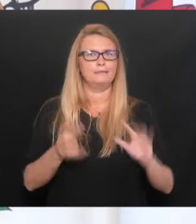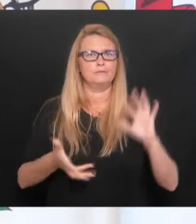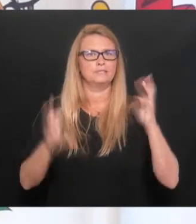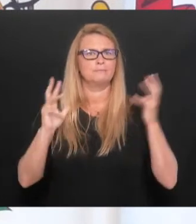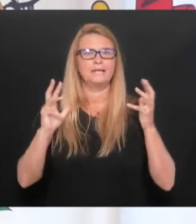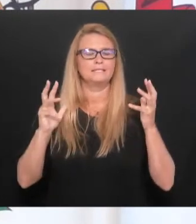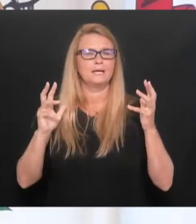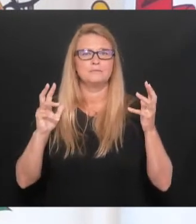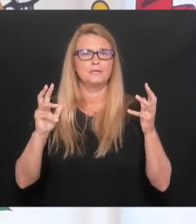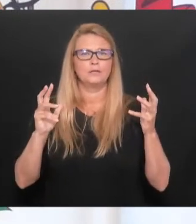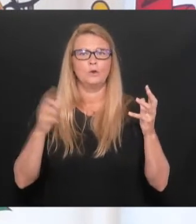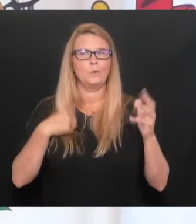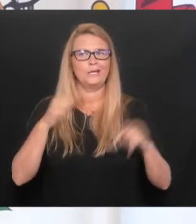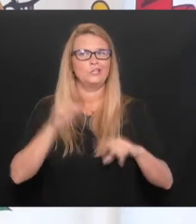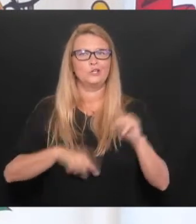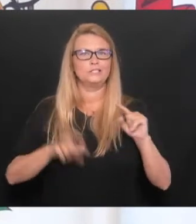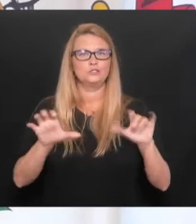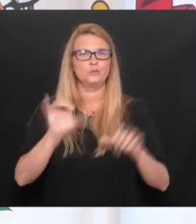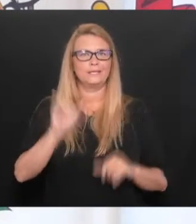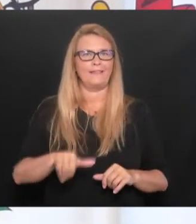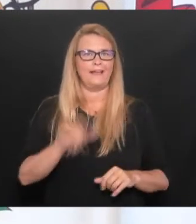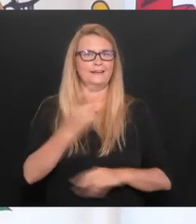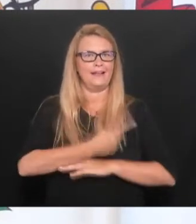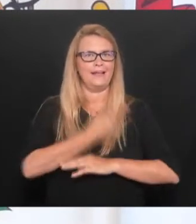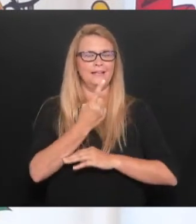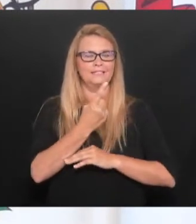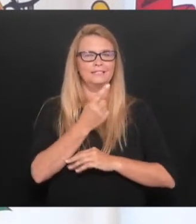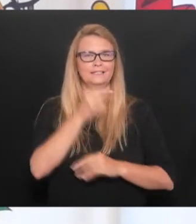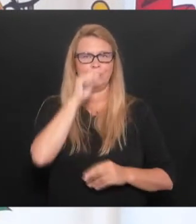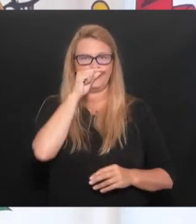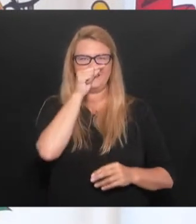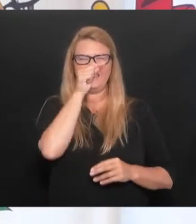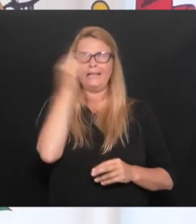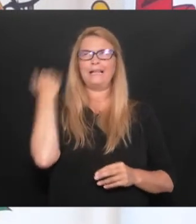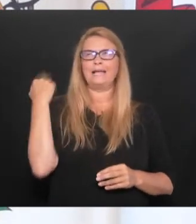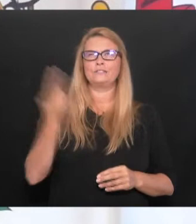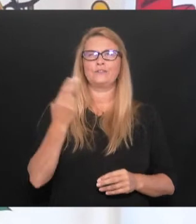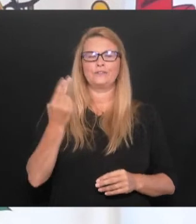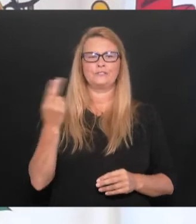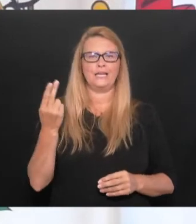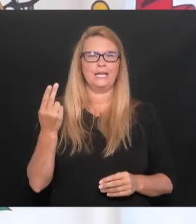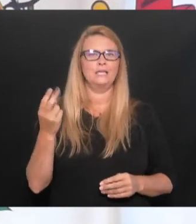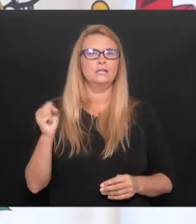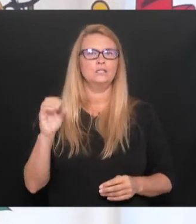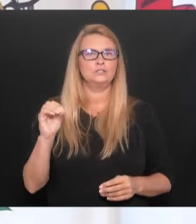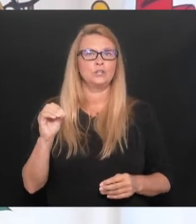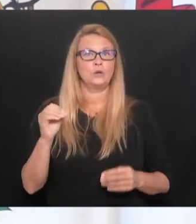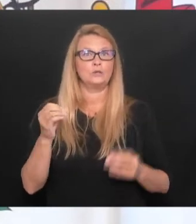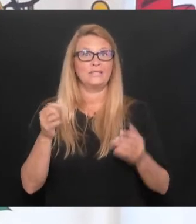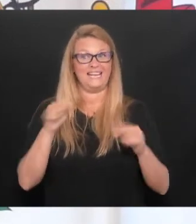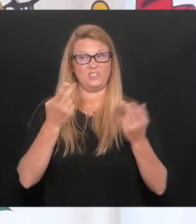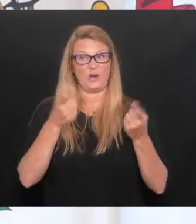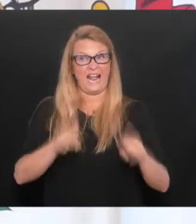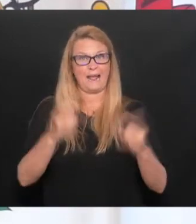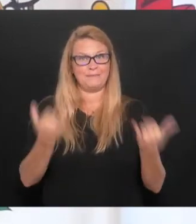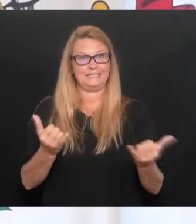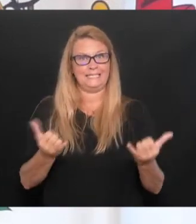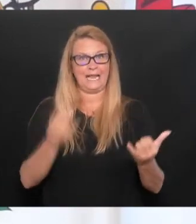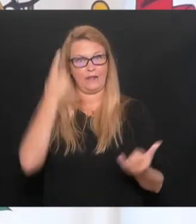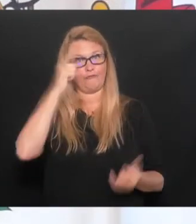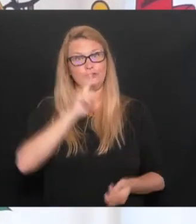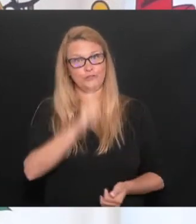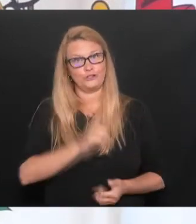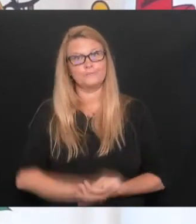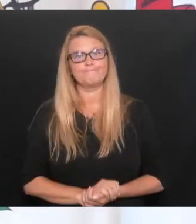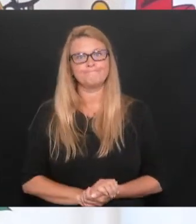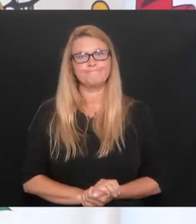and everything to where we couldn't get it done that day and everything, and I think that was on Thursday, and so, but I'm getting it done today for sure, absolutely